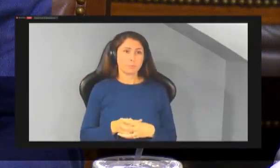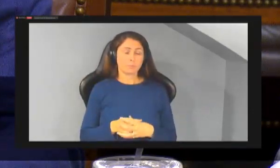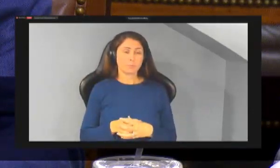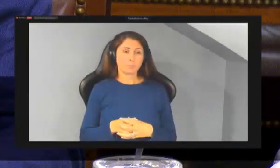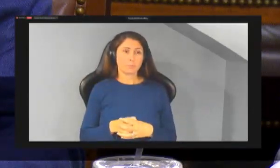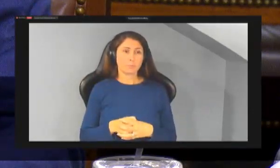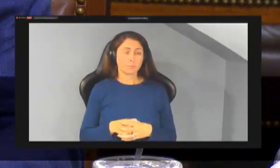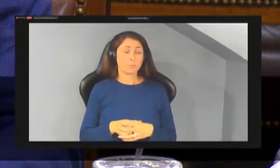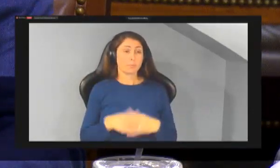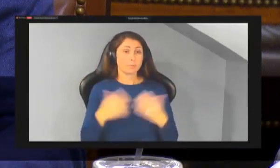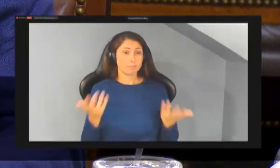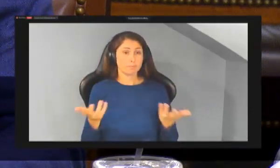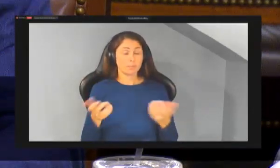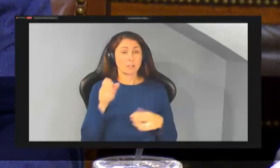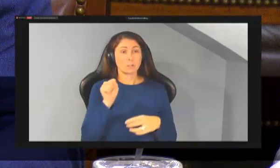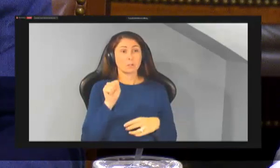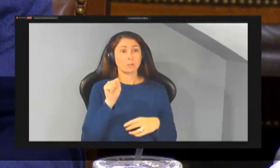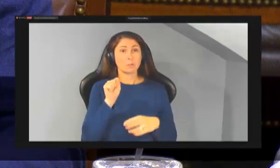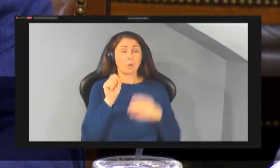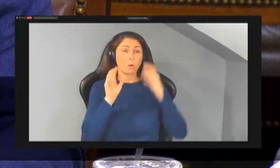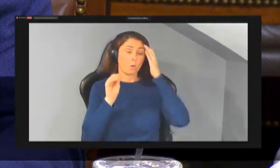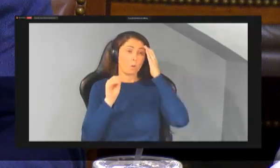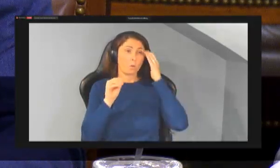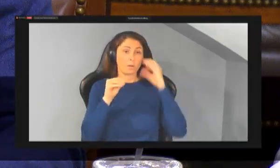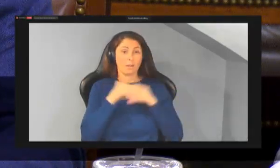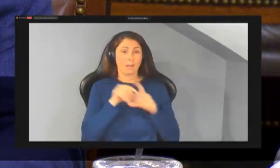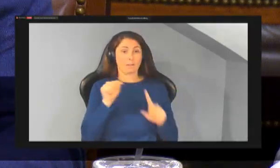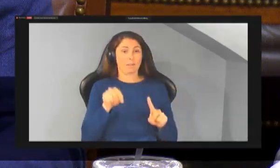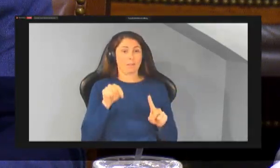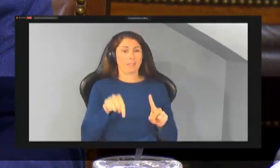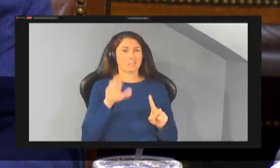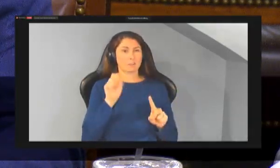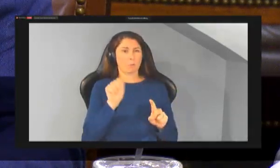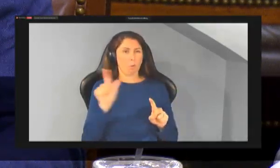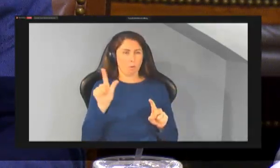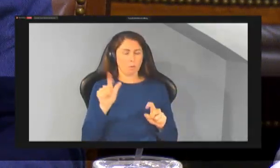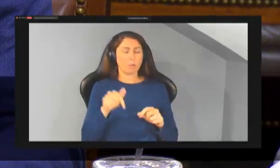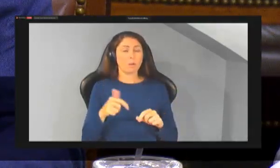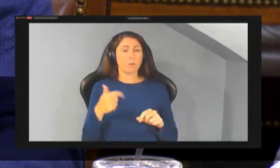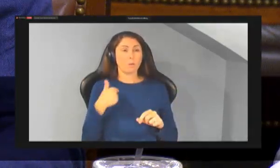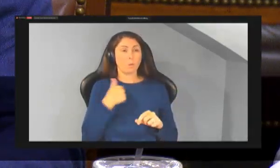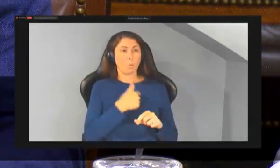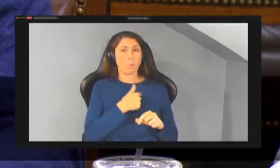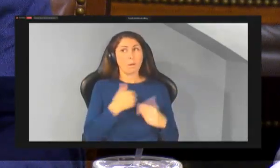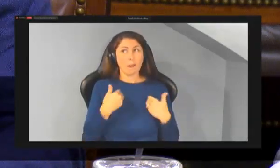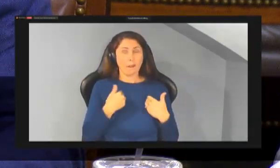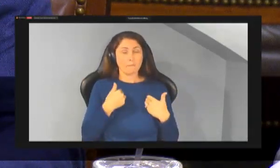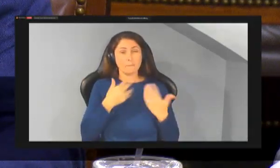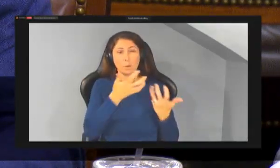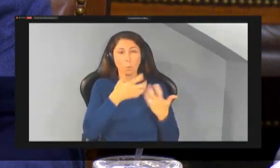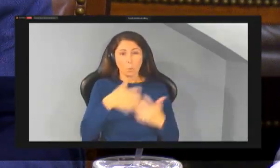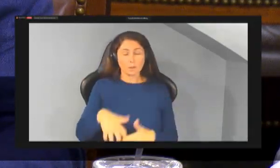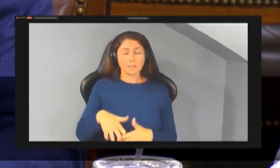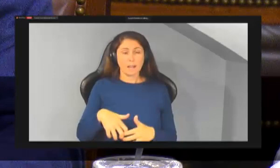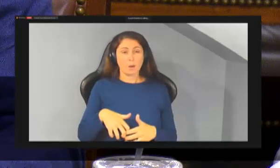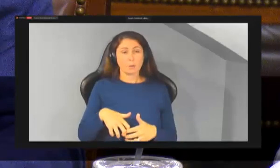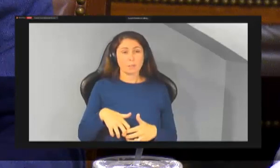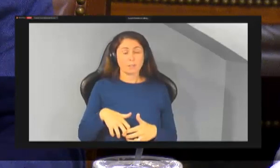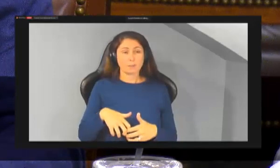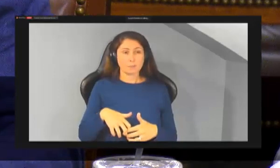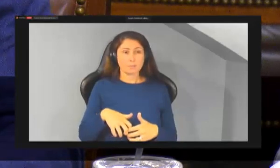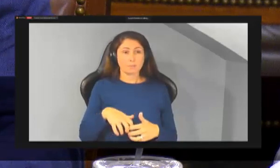So in this call, we have it worked out where the